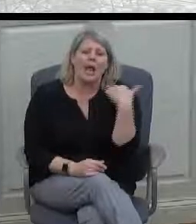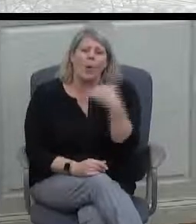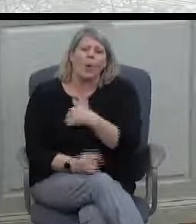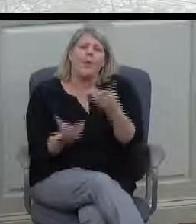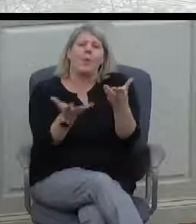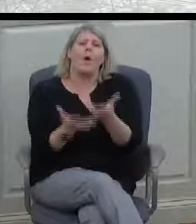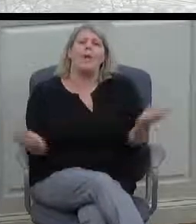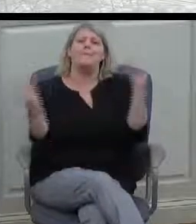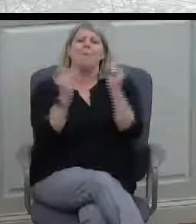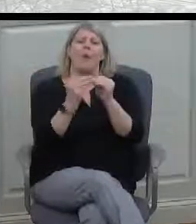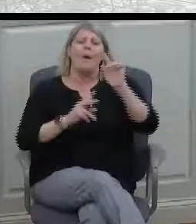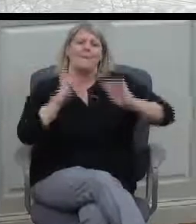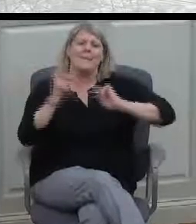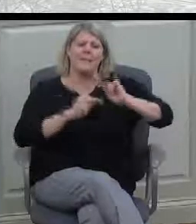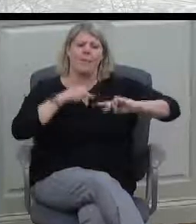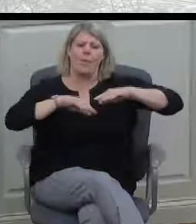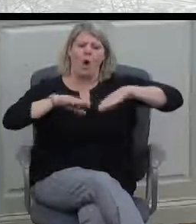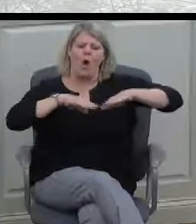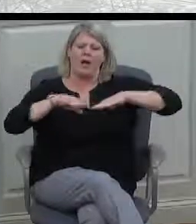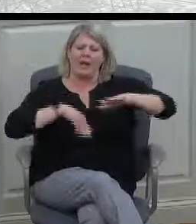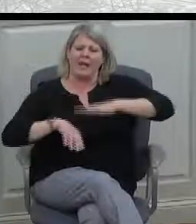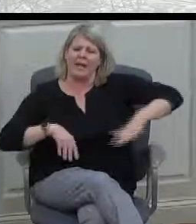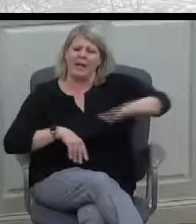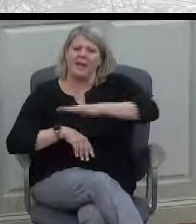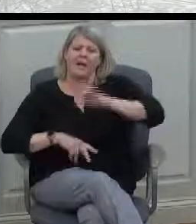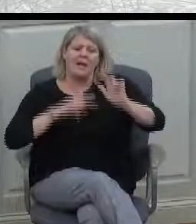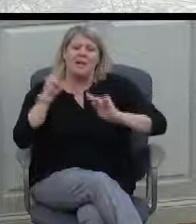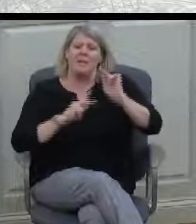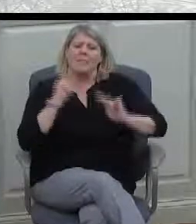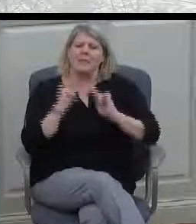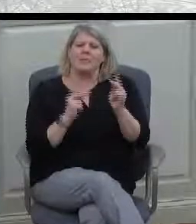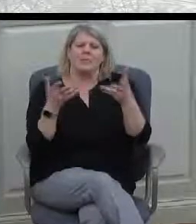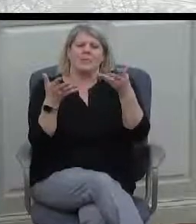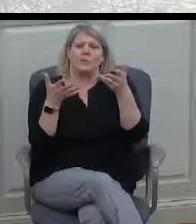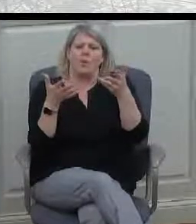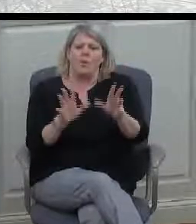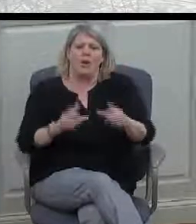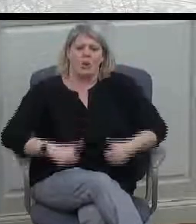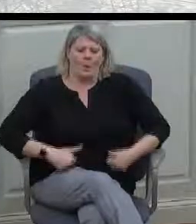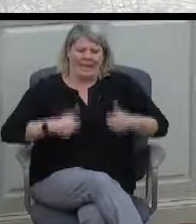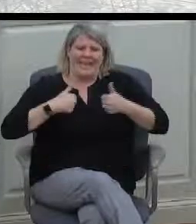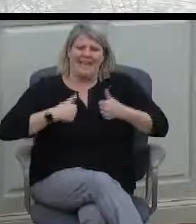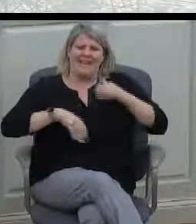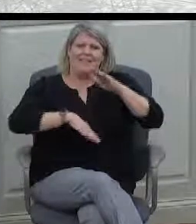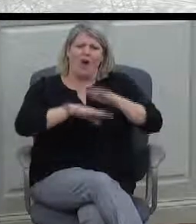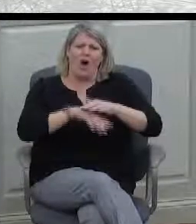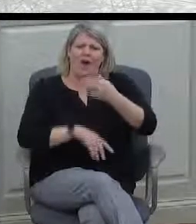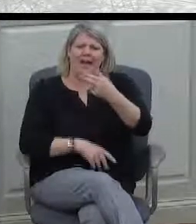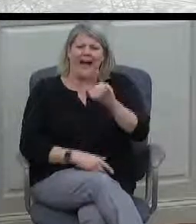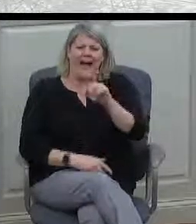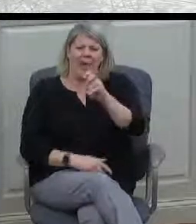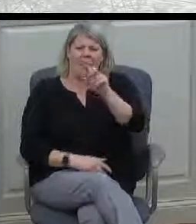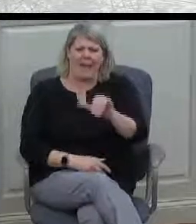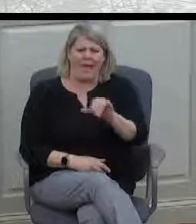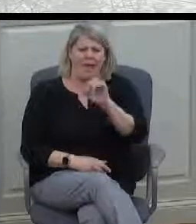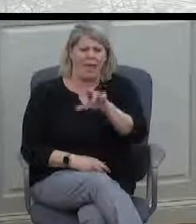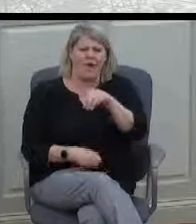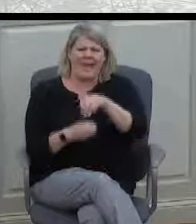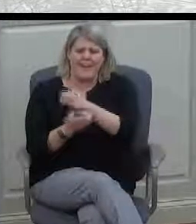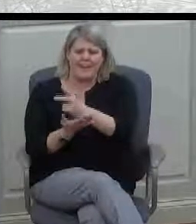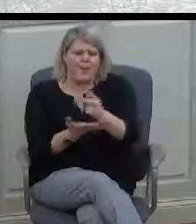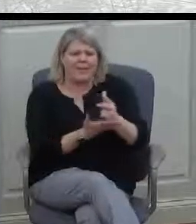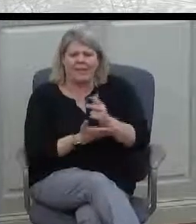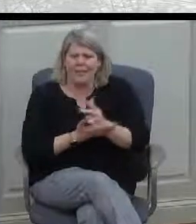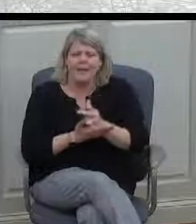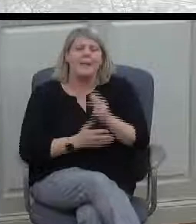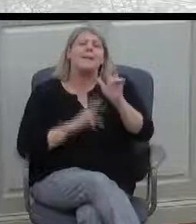downtown, having more people live downtown. Well, people don't want to live on a highway or a parking lot. They want to live on a nice